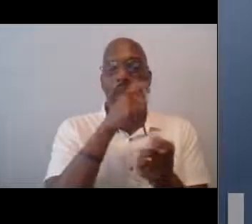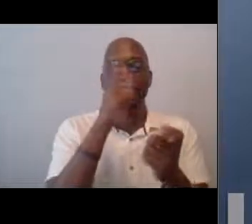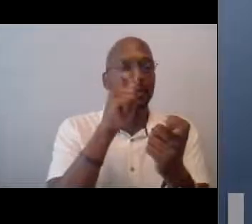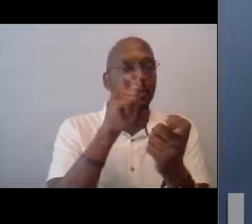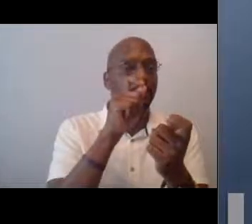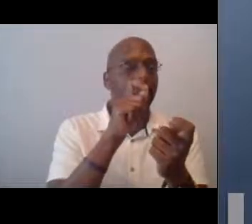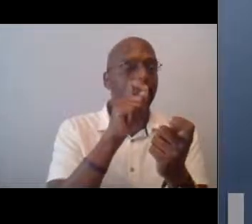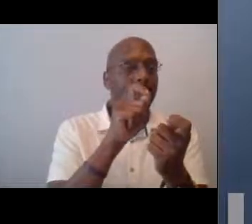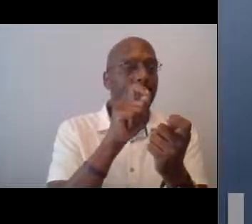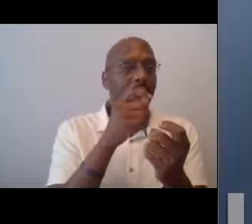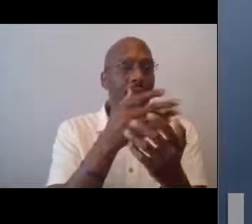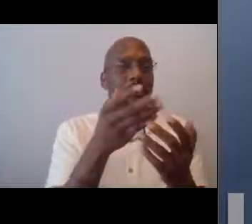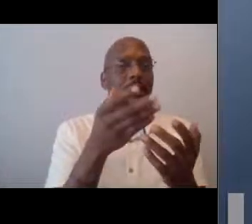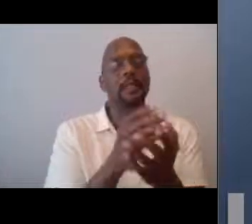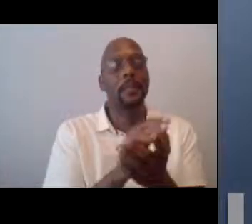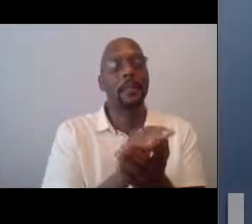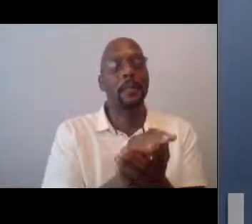that